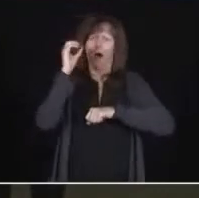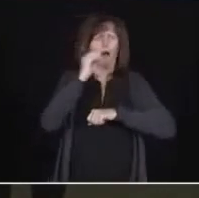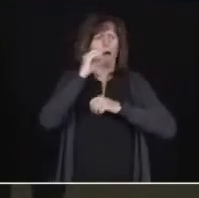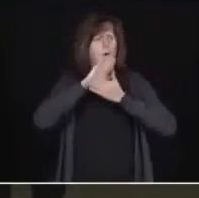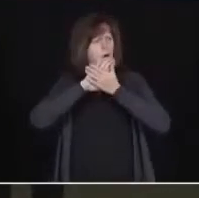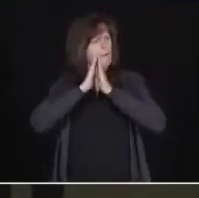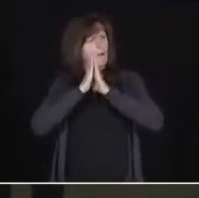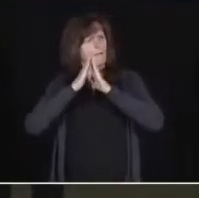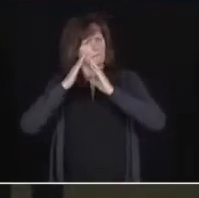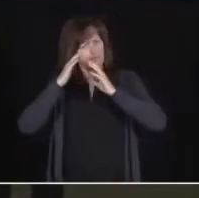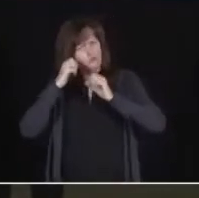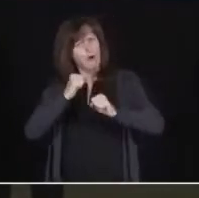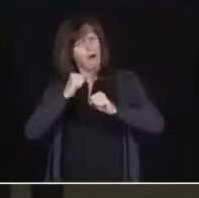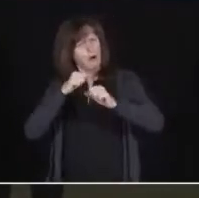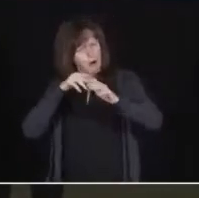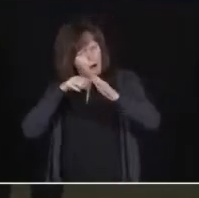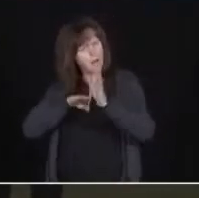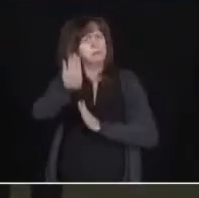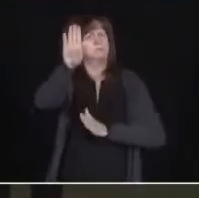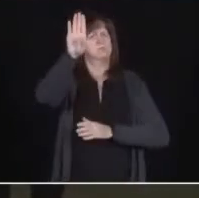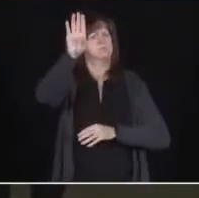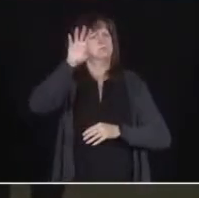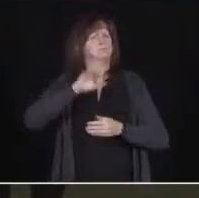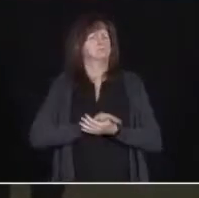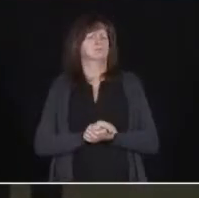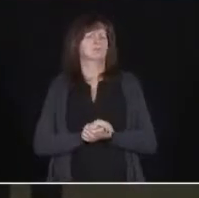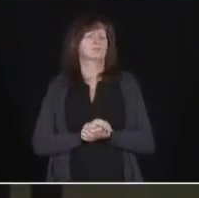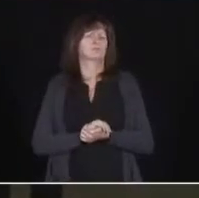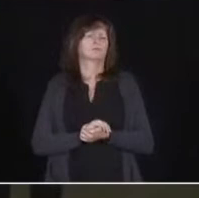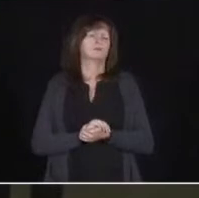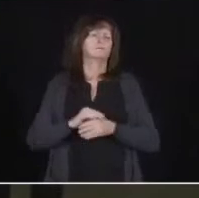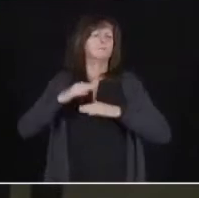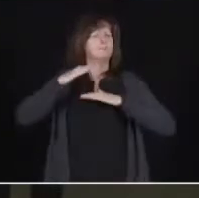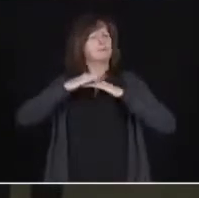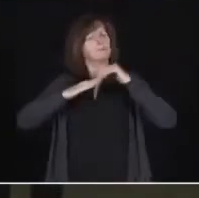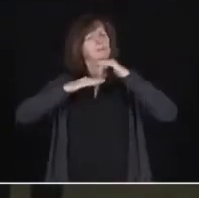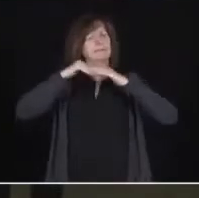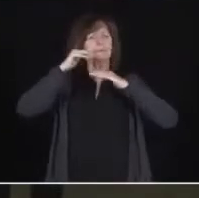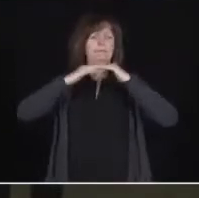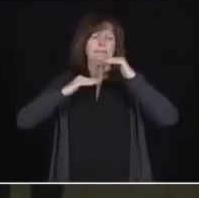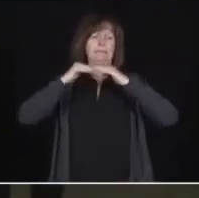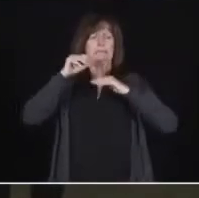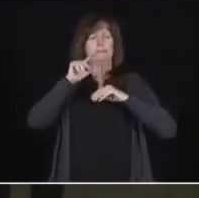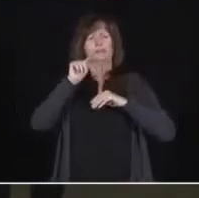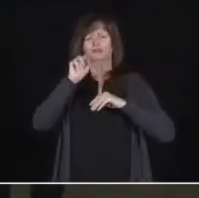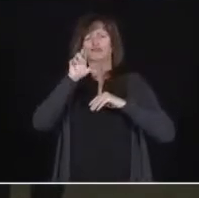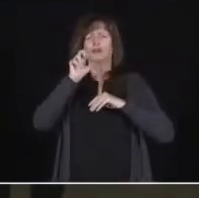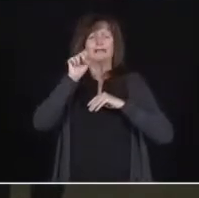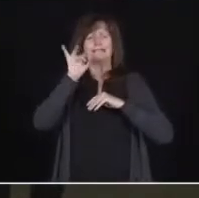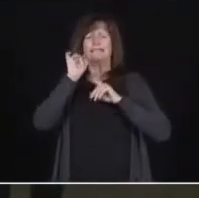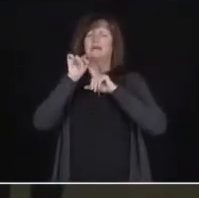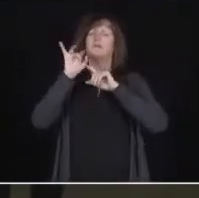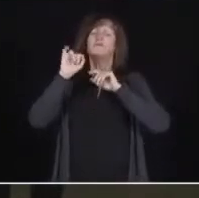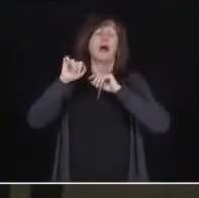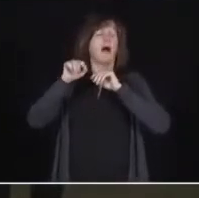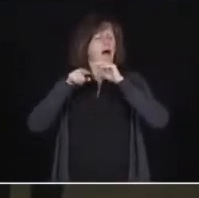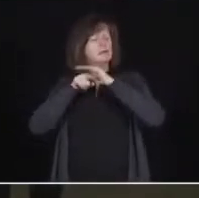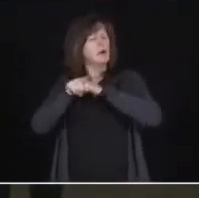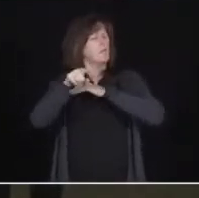Building Transit Faster Act to help reduce delays and accelerate our historic